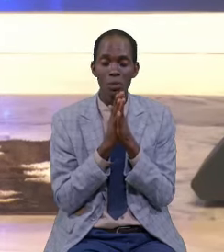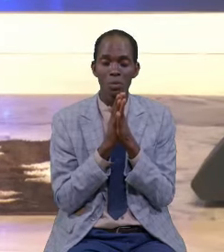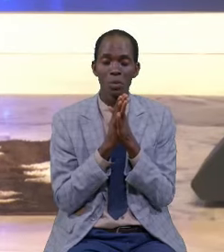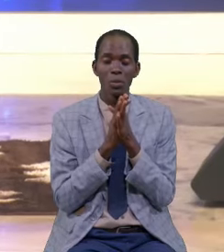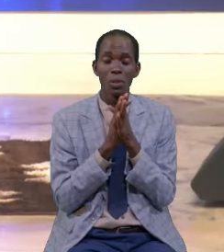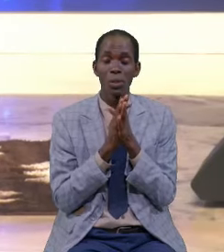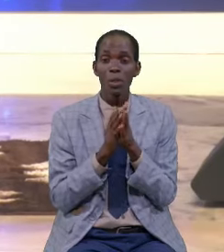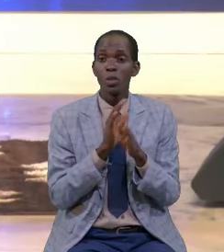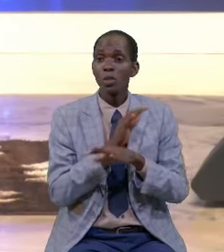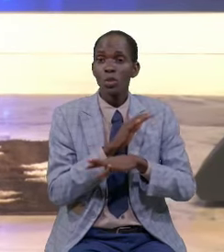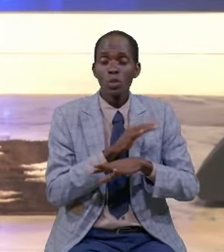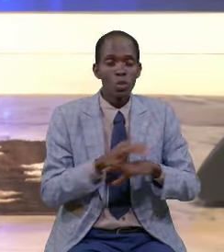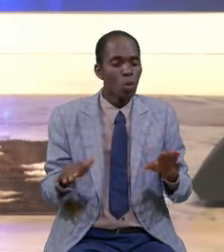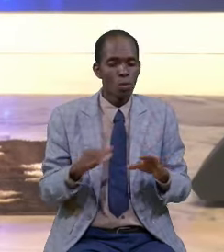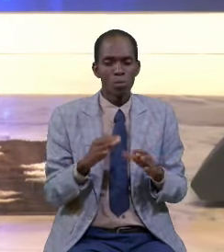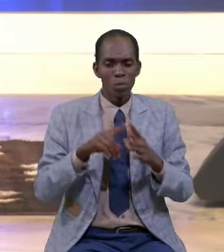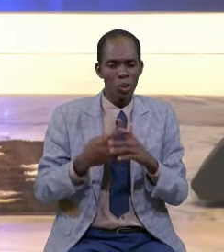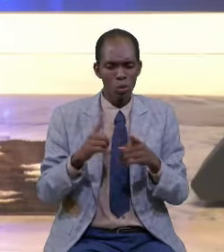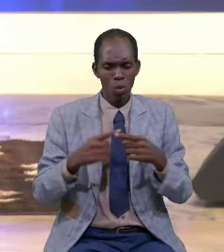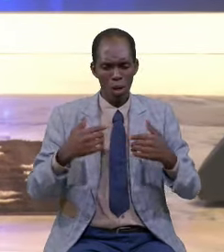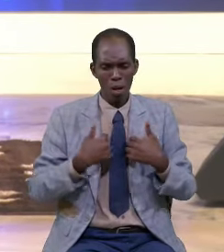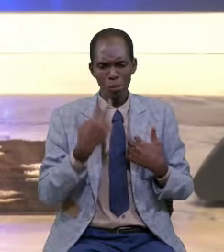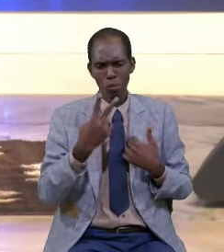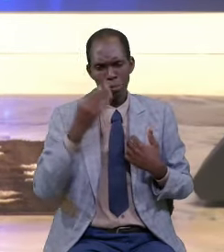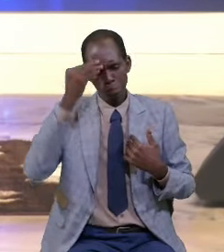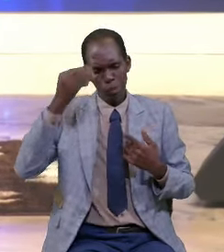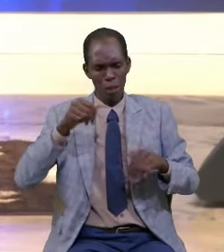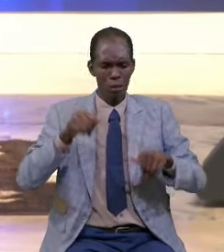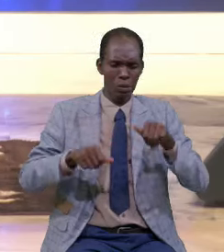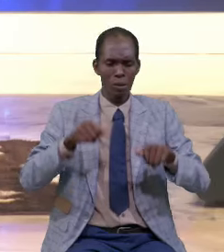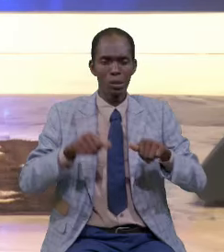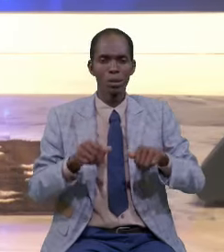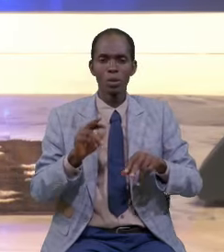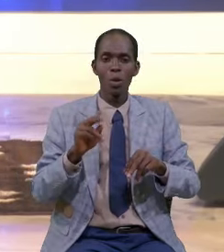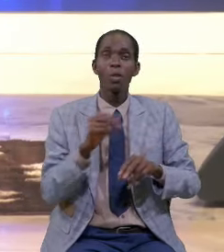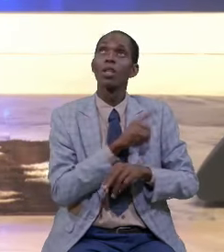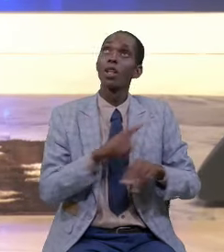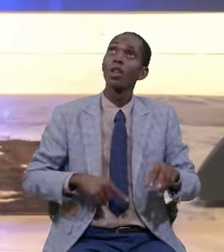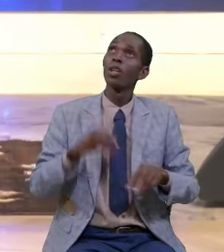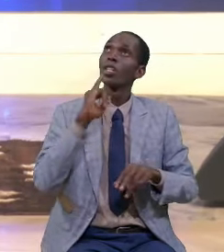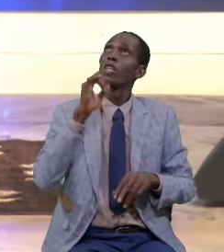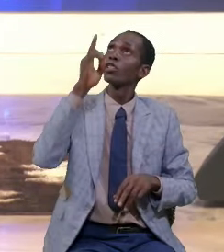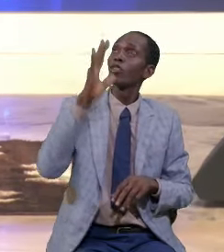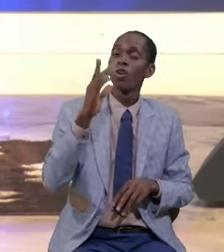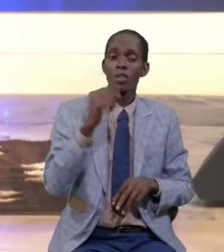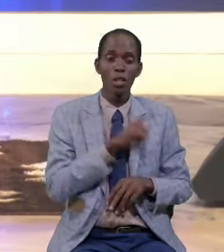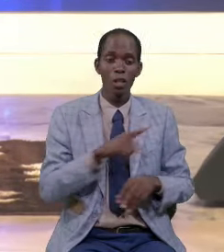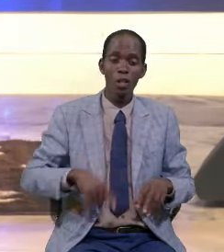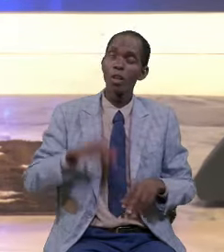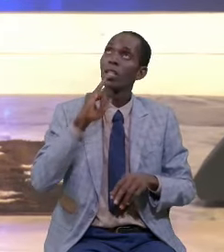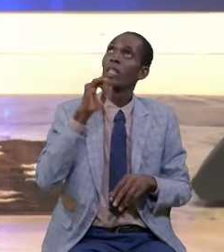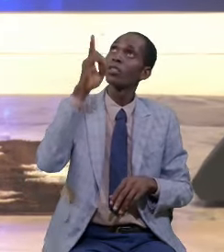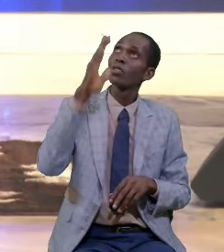Don't halt between two opinions. The Lord is God. The Lord is God. The Lord is